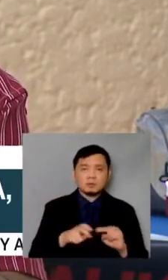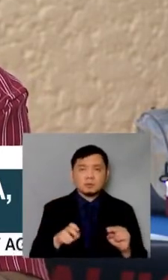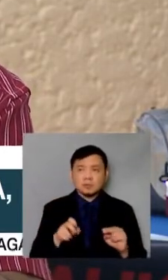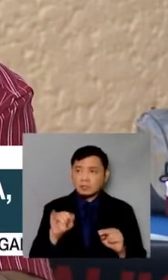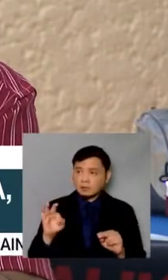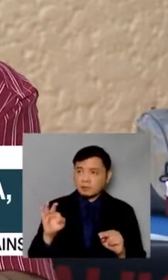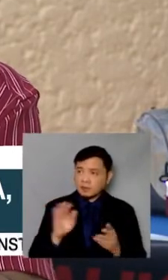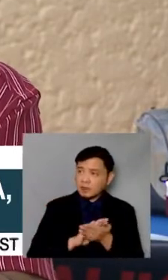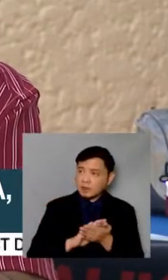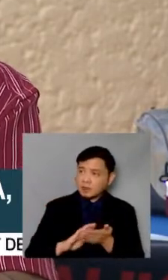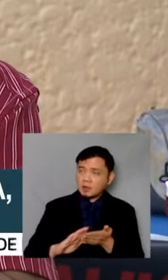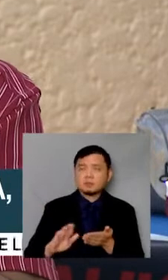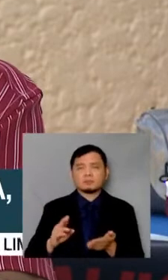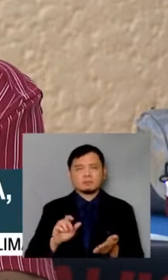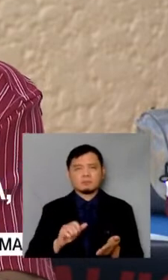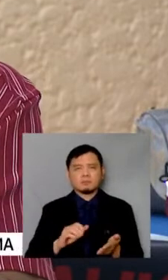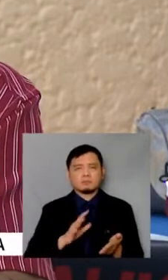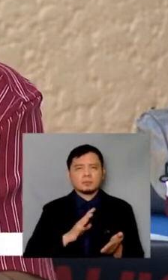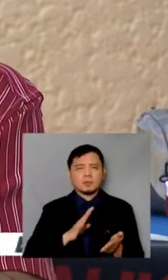talaga yan.